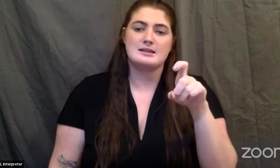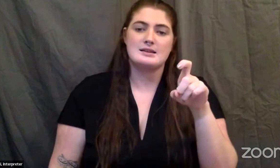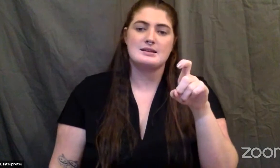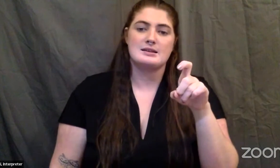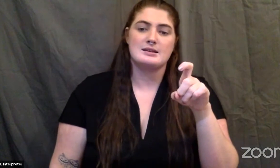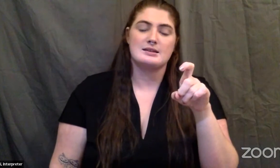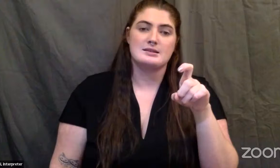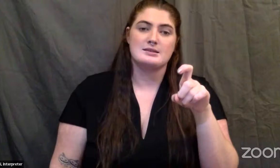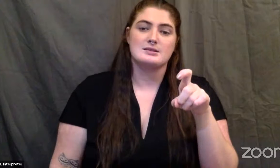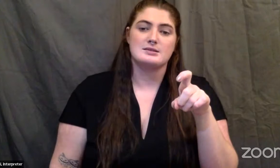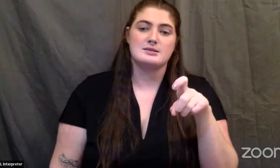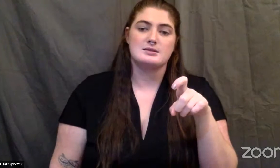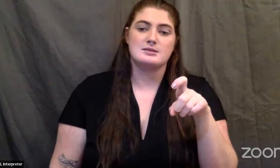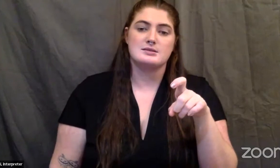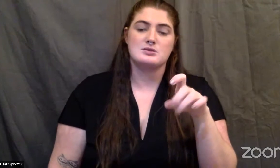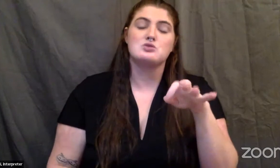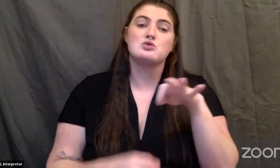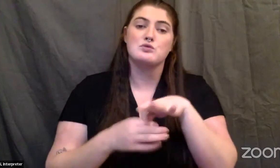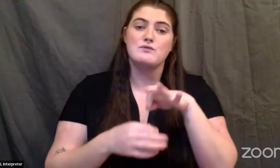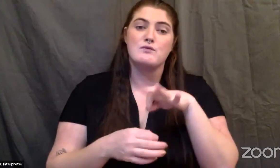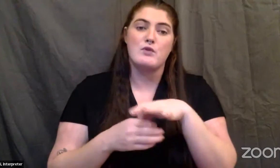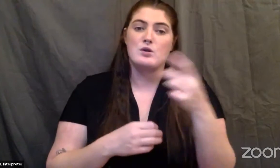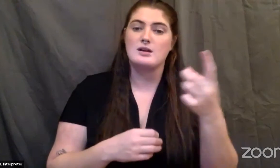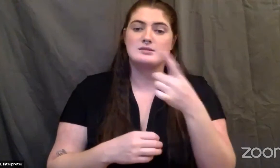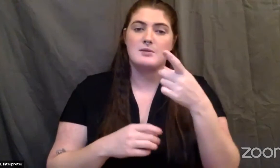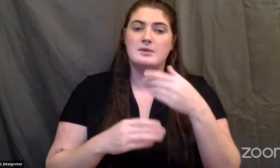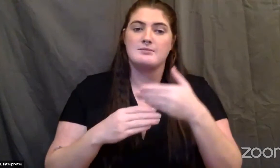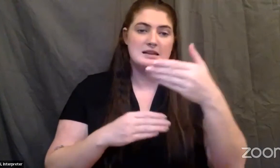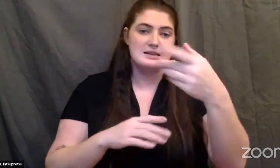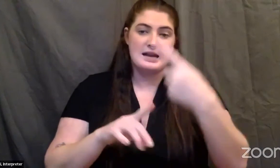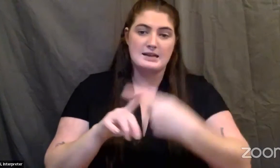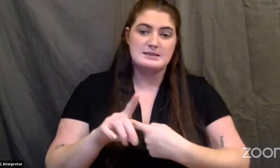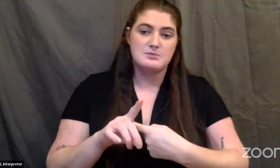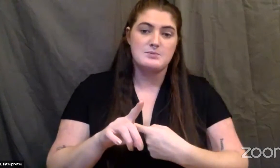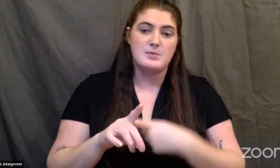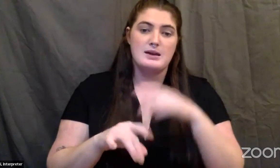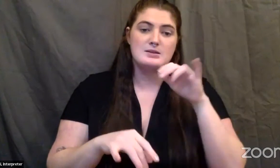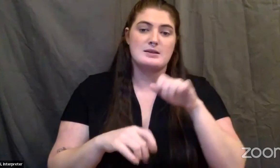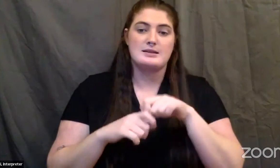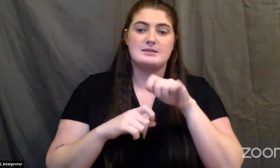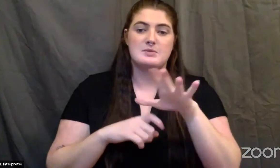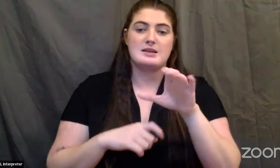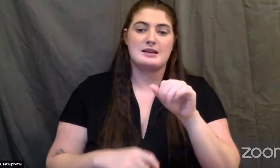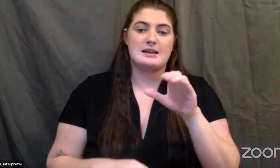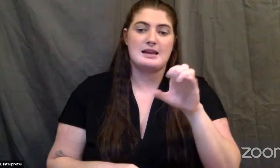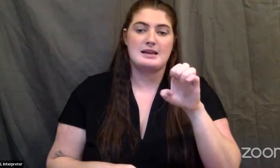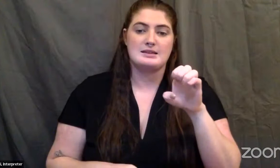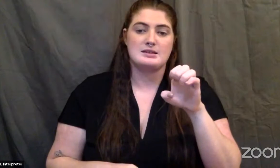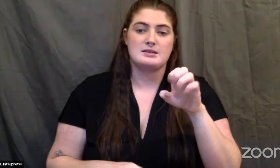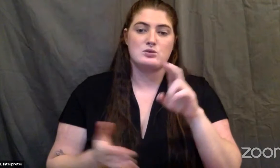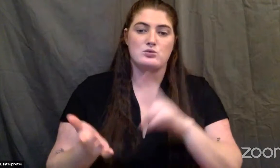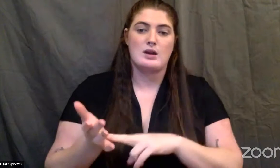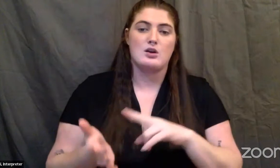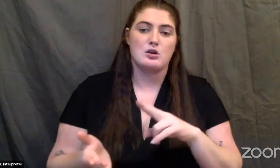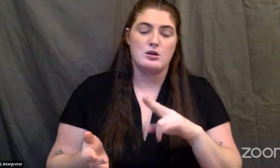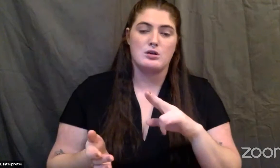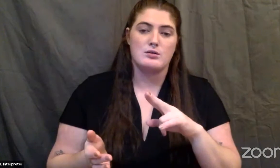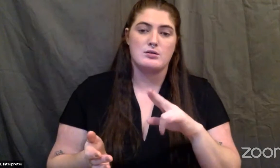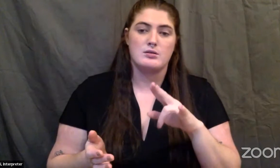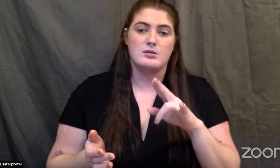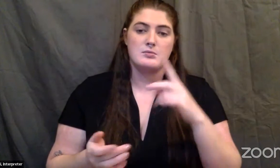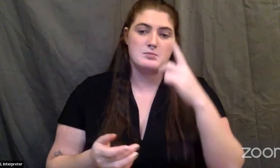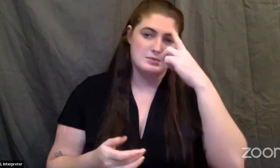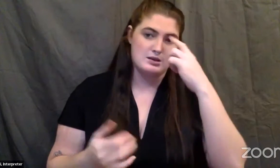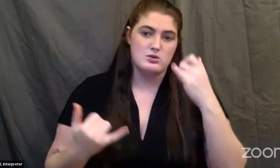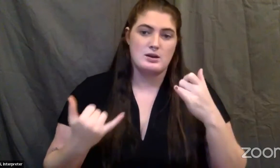most likely vote on a motion next month. So that's submitted to the case record. So they have on the record, because that's right